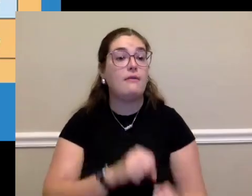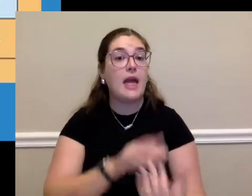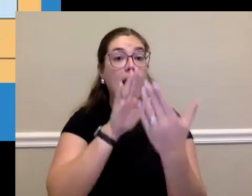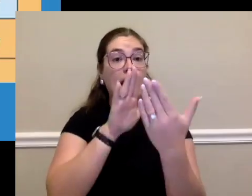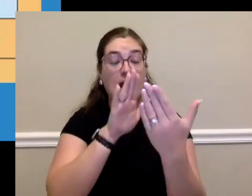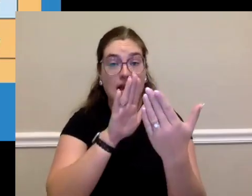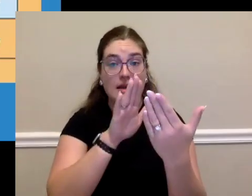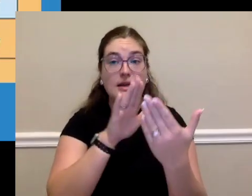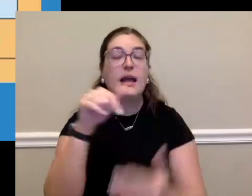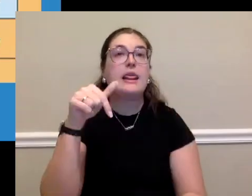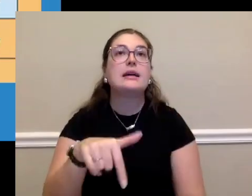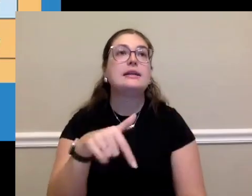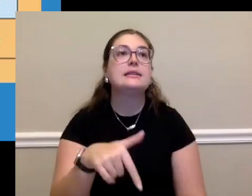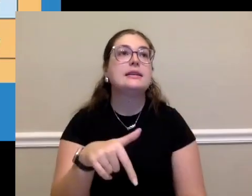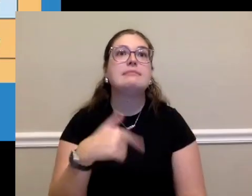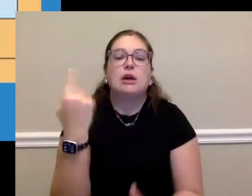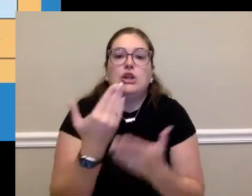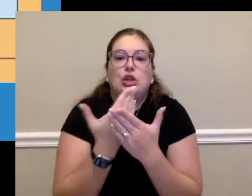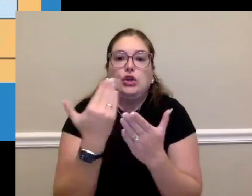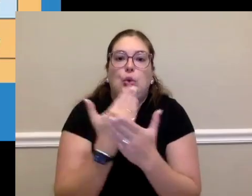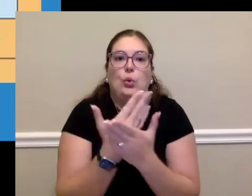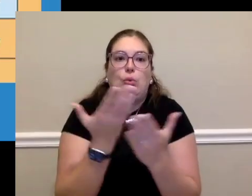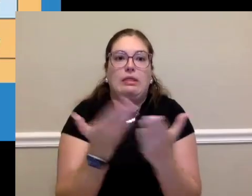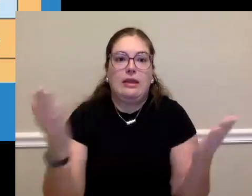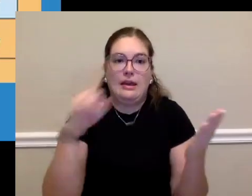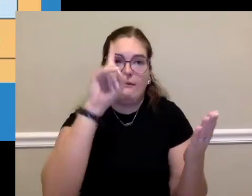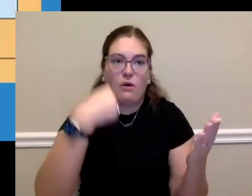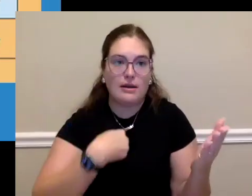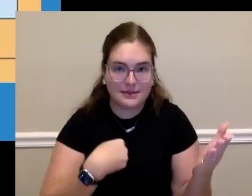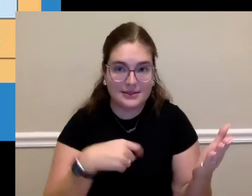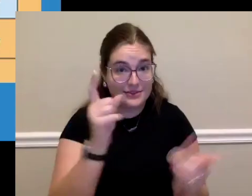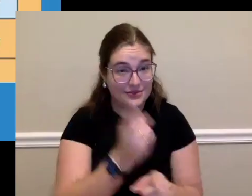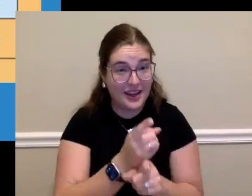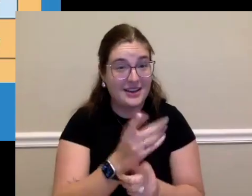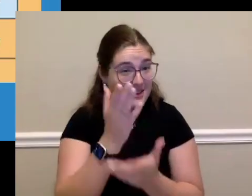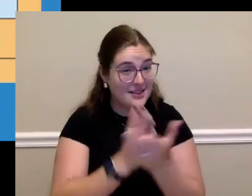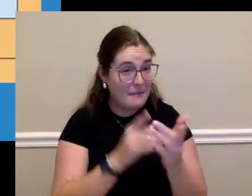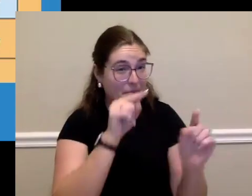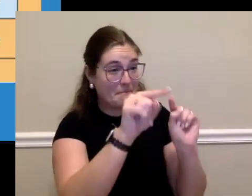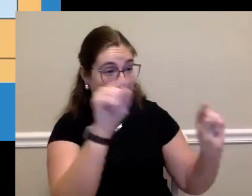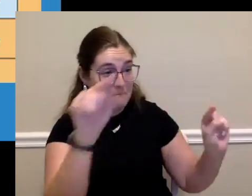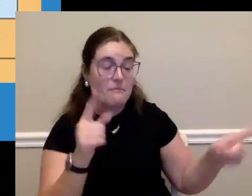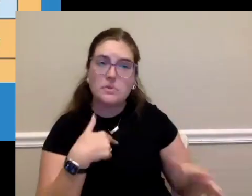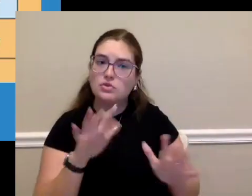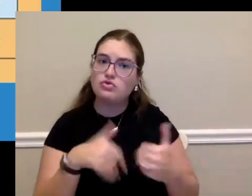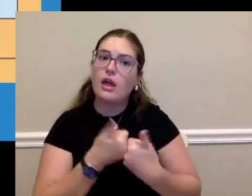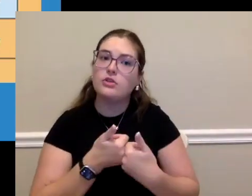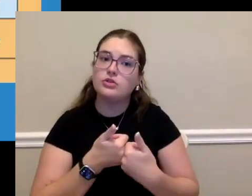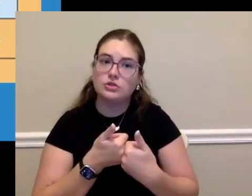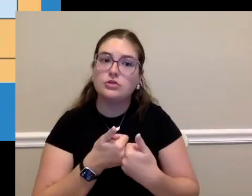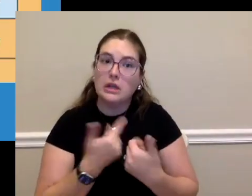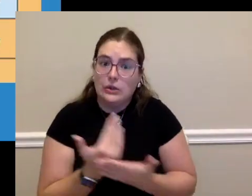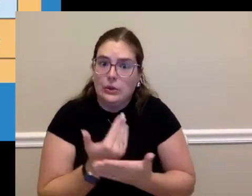this wave, something that is new for us, right? For some of us, I would say a challenge for me because it's new to me. To